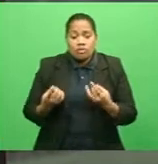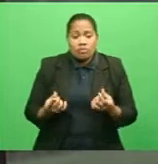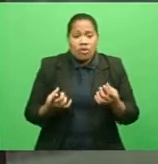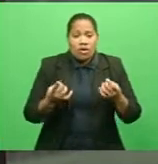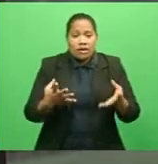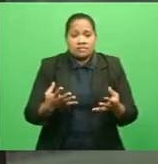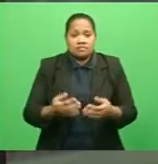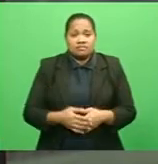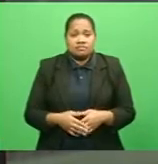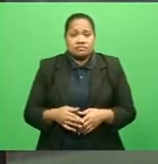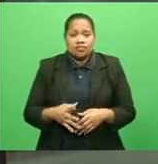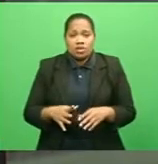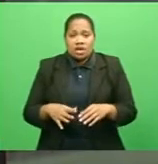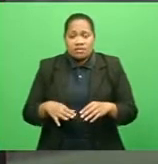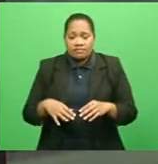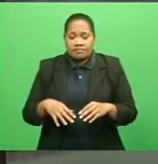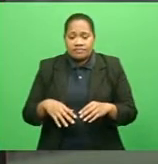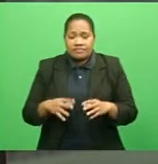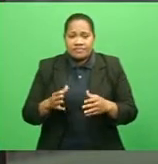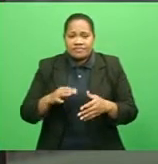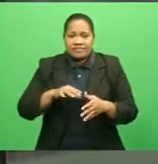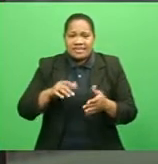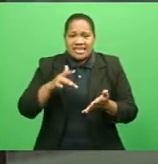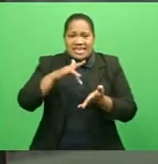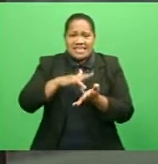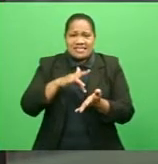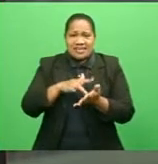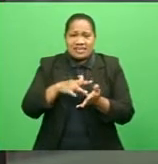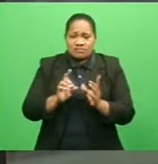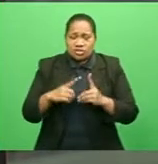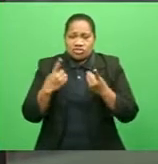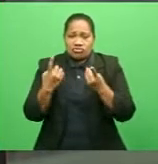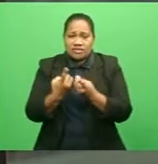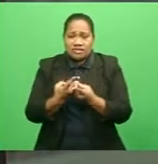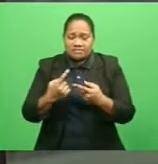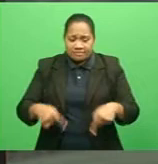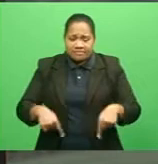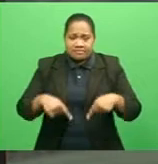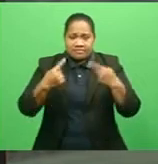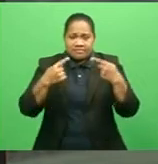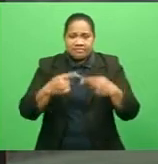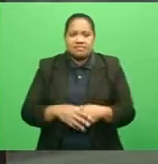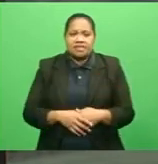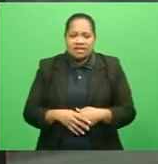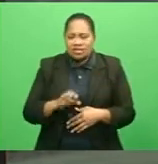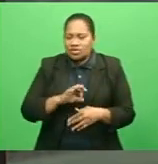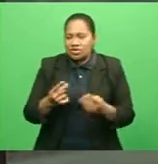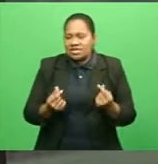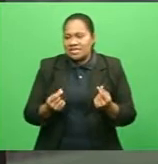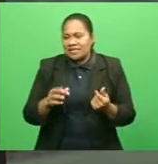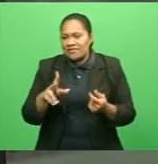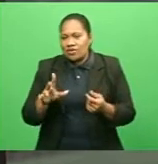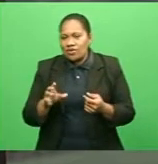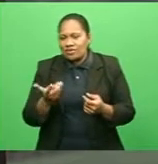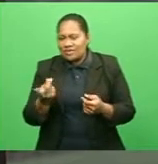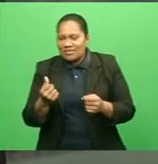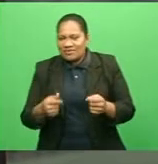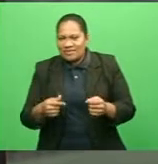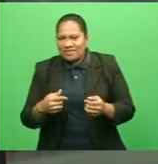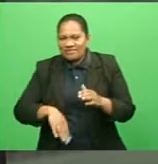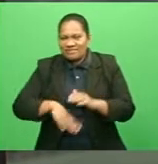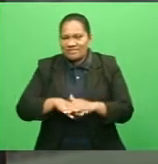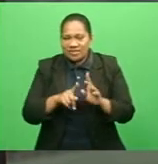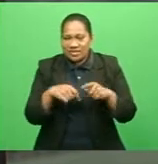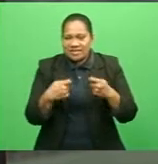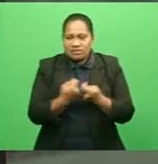court's Inter-District Championship does not come easy for the Nriketi senior football team. with some players living as far as Lambasa.